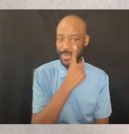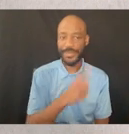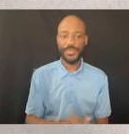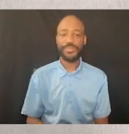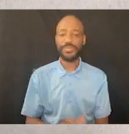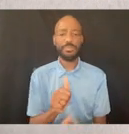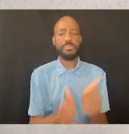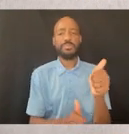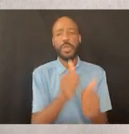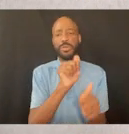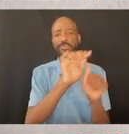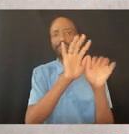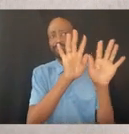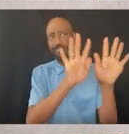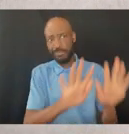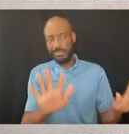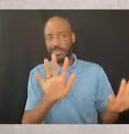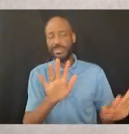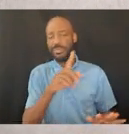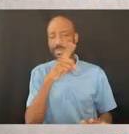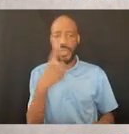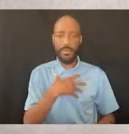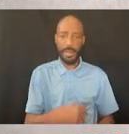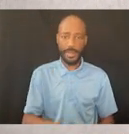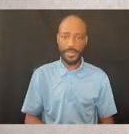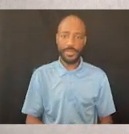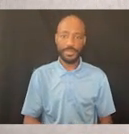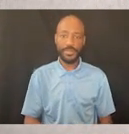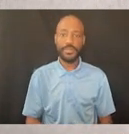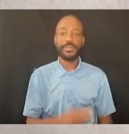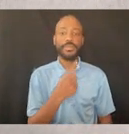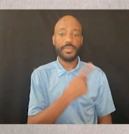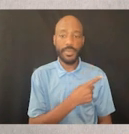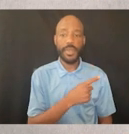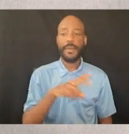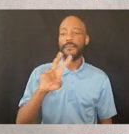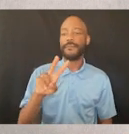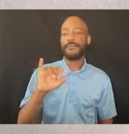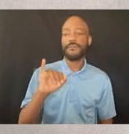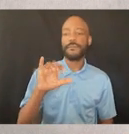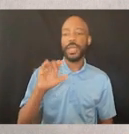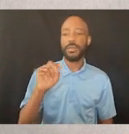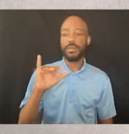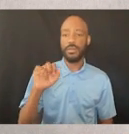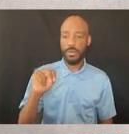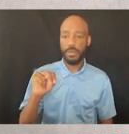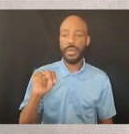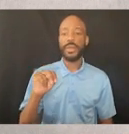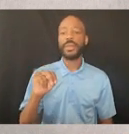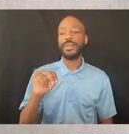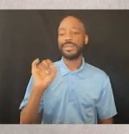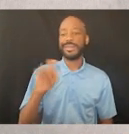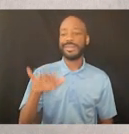So about this art piece, it's a Victorian style collar for protection from vampires and evil